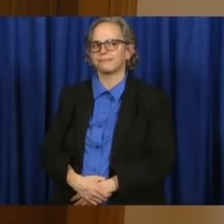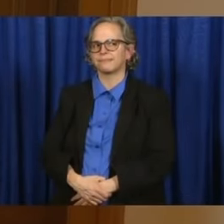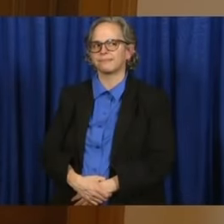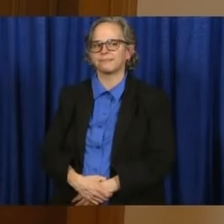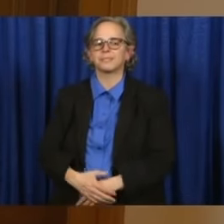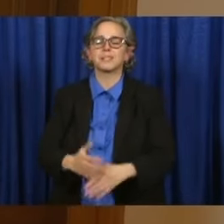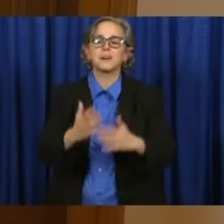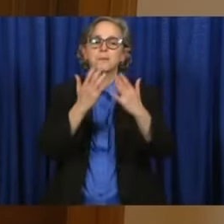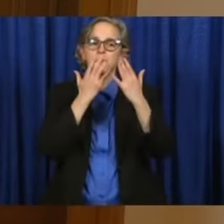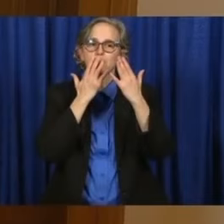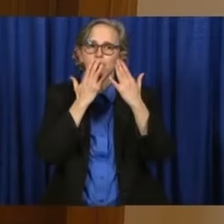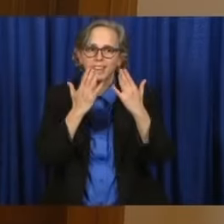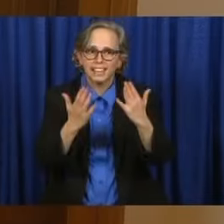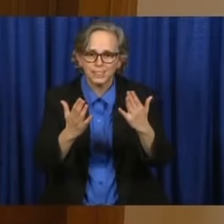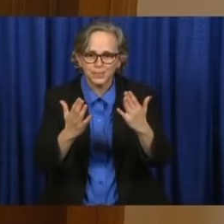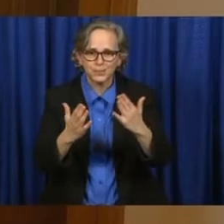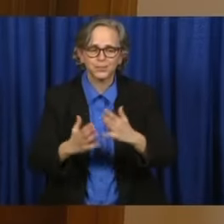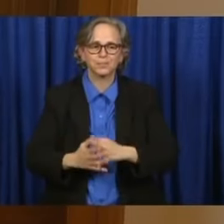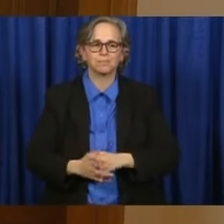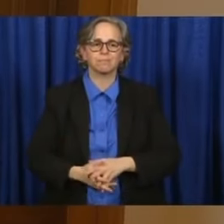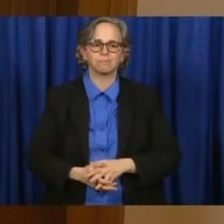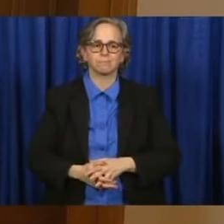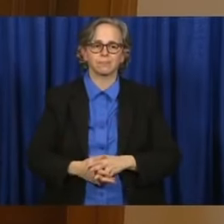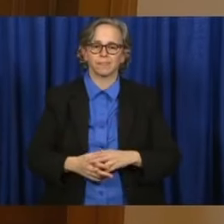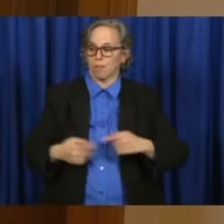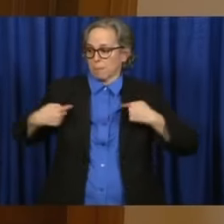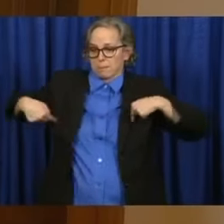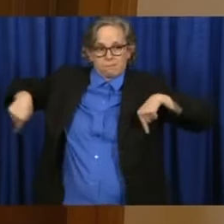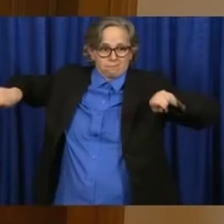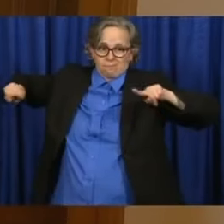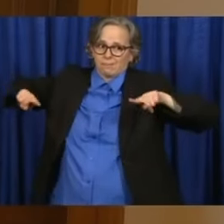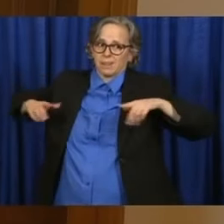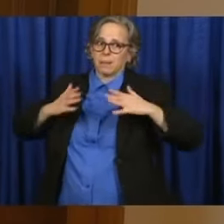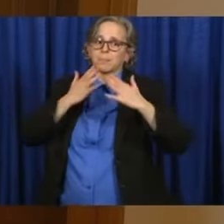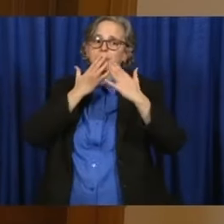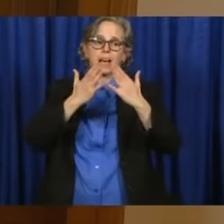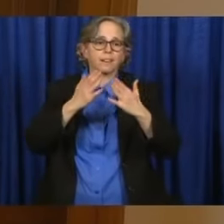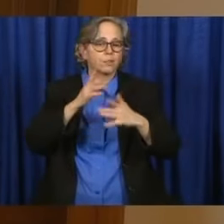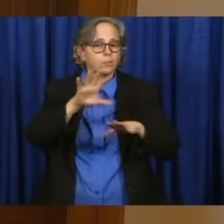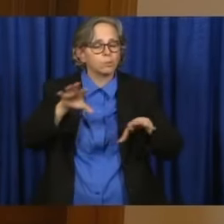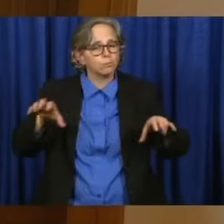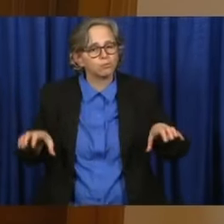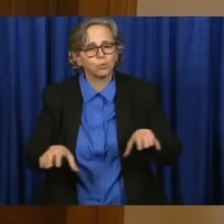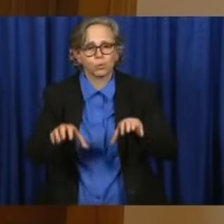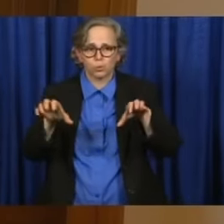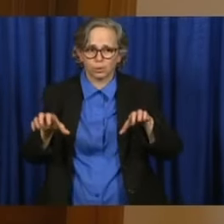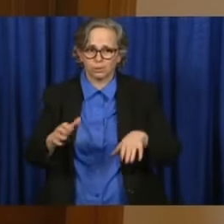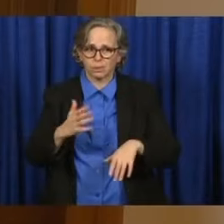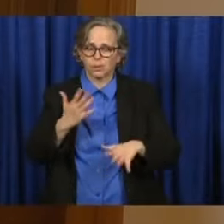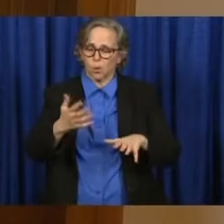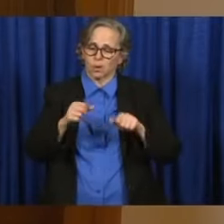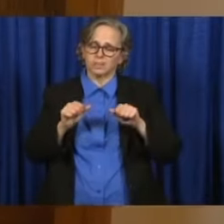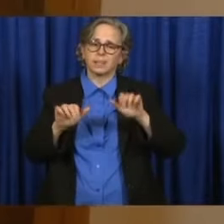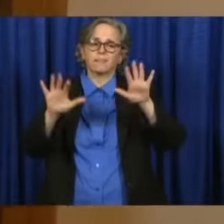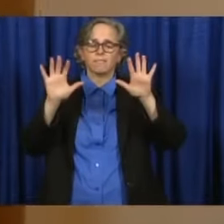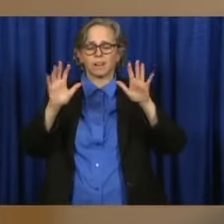Thank you on behalf of all of us for all you're doing and the sacrifices you're making.